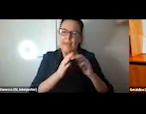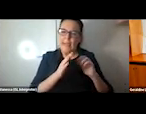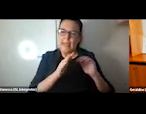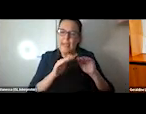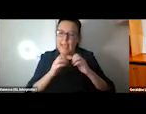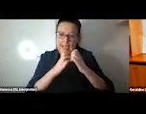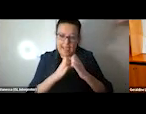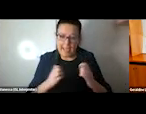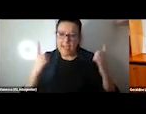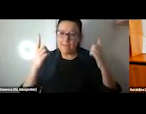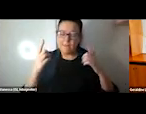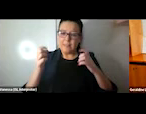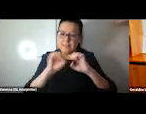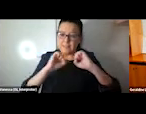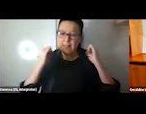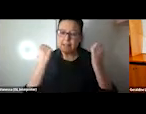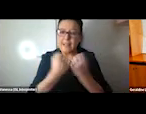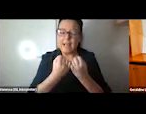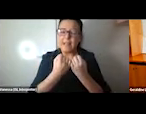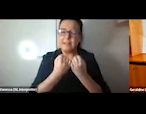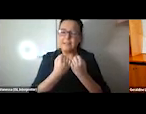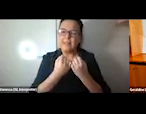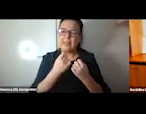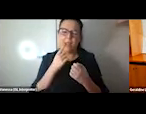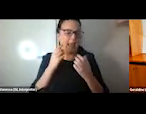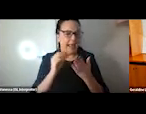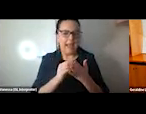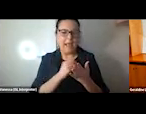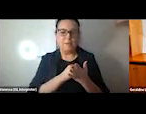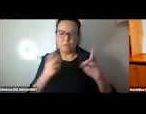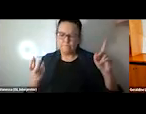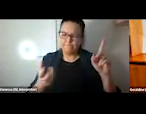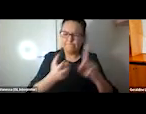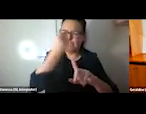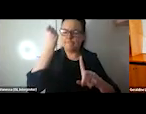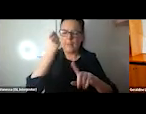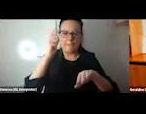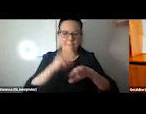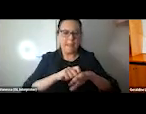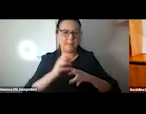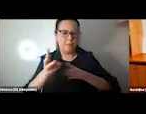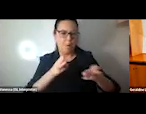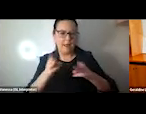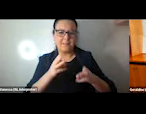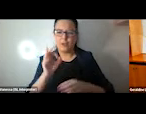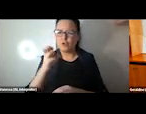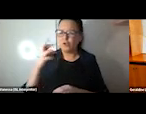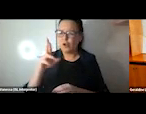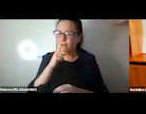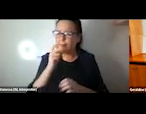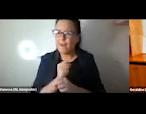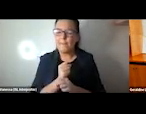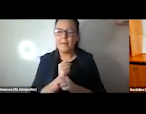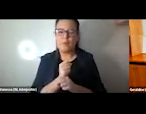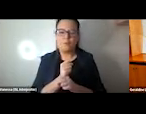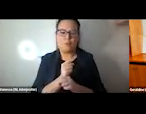grasp and take forward. And Ger talked about standards being best practice, repeated order. And I